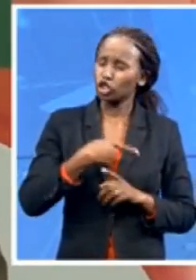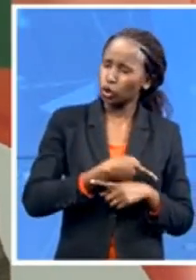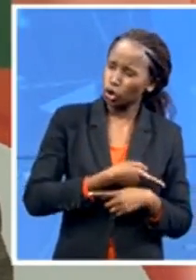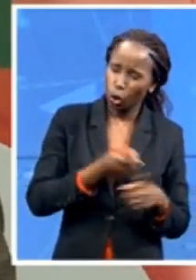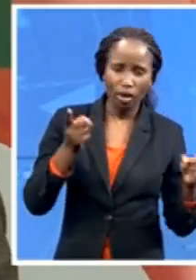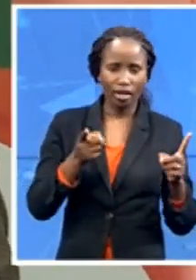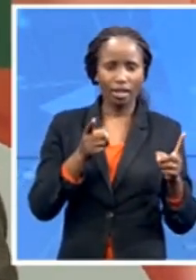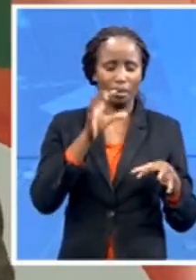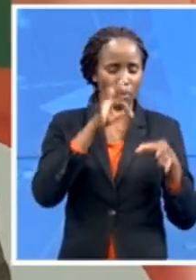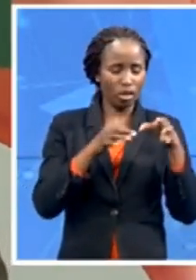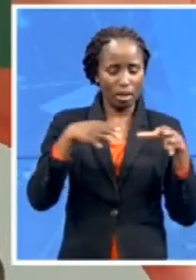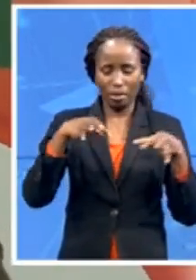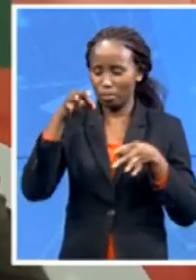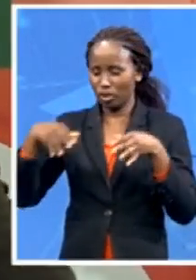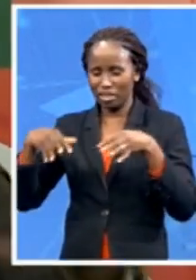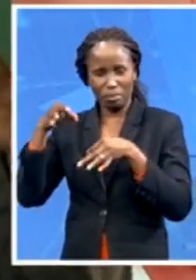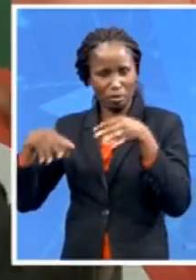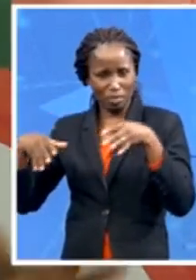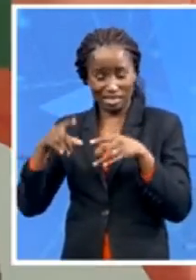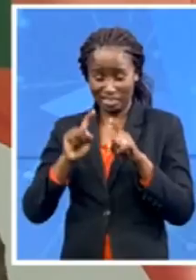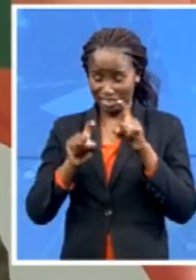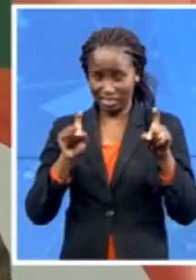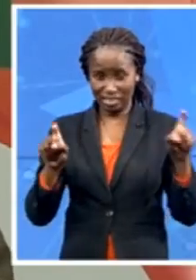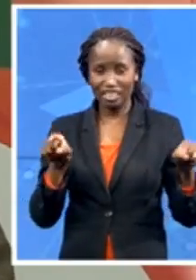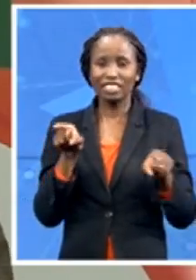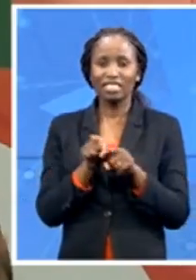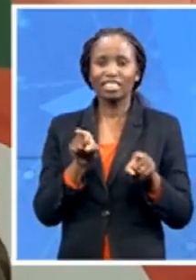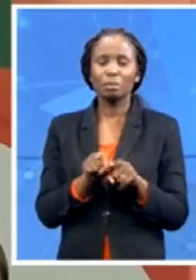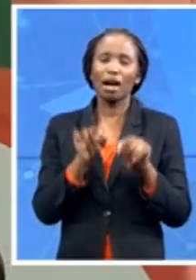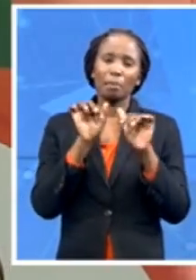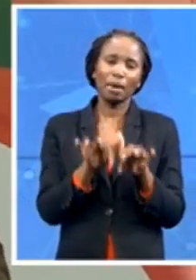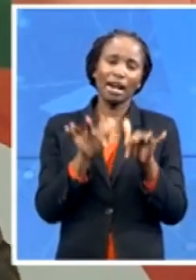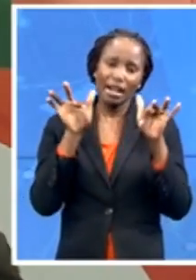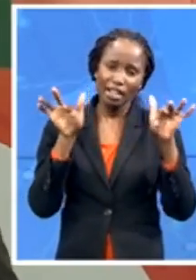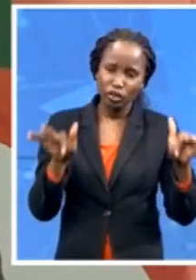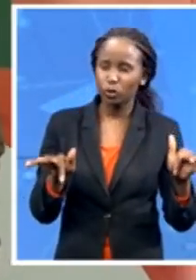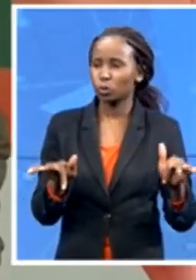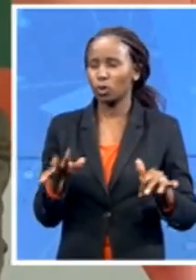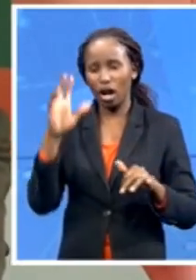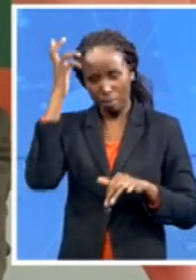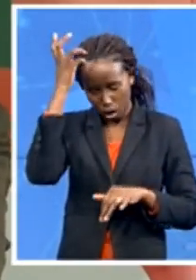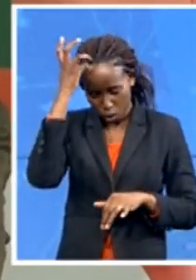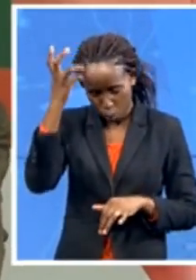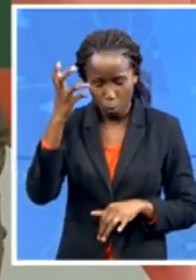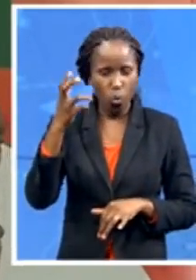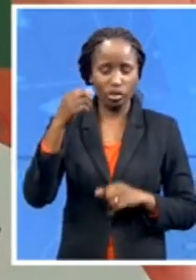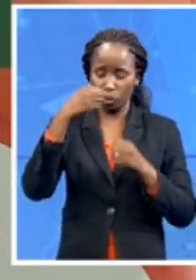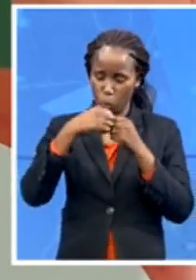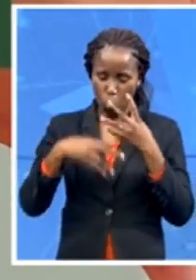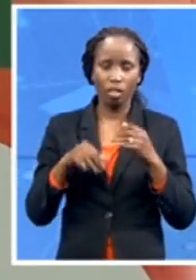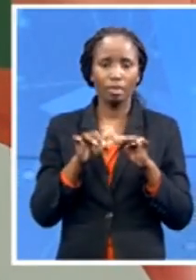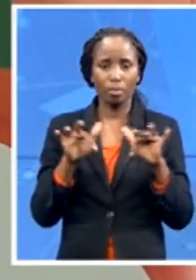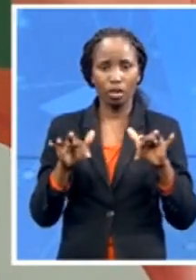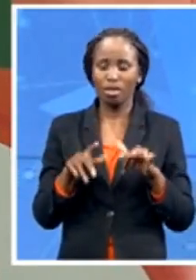Ne nabantu amakosi and everybody. We have funega ge sitanga ne nekalin.